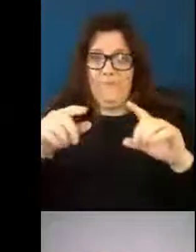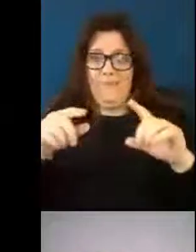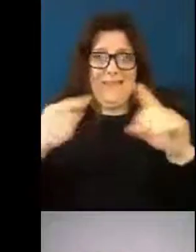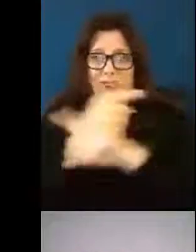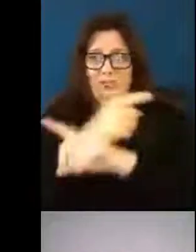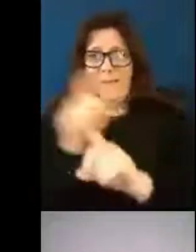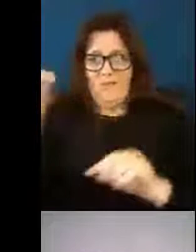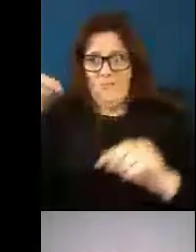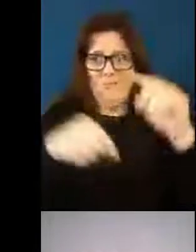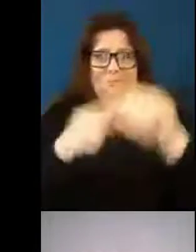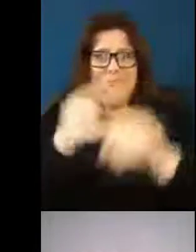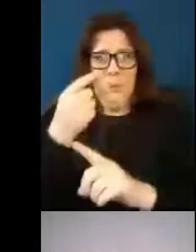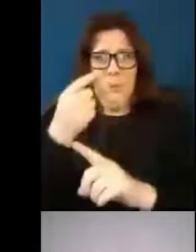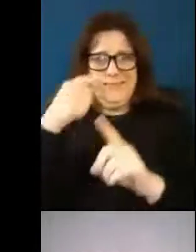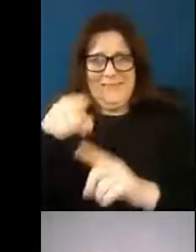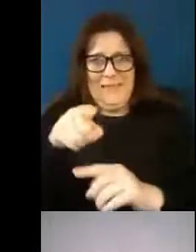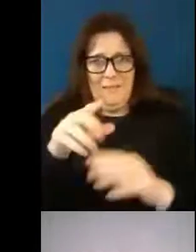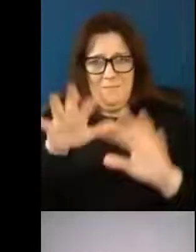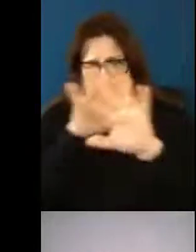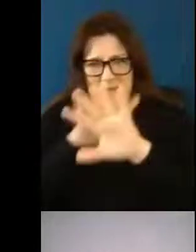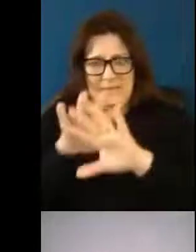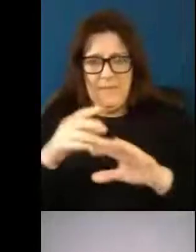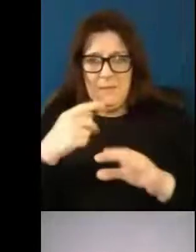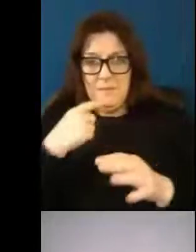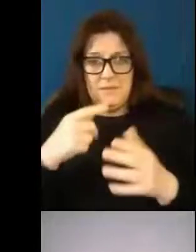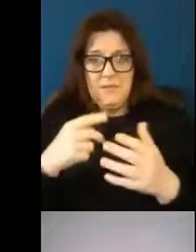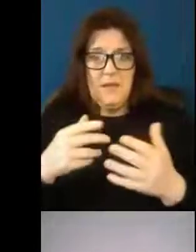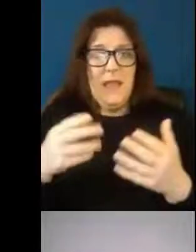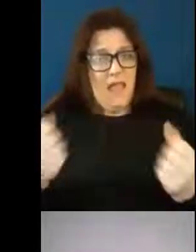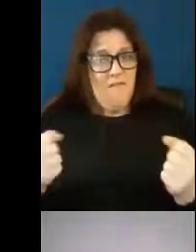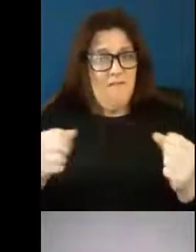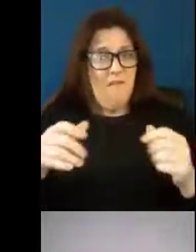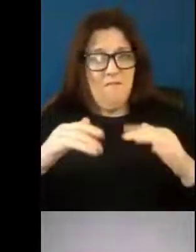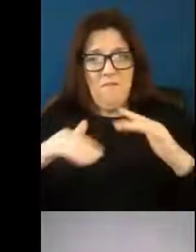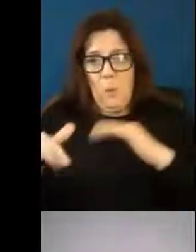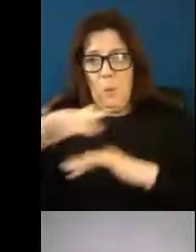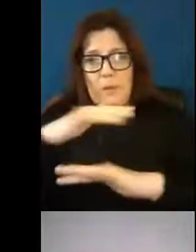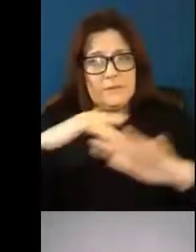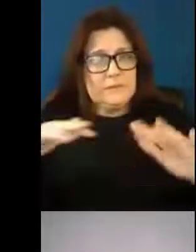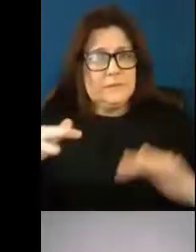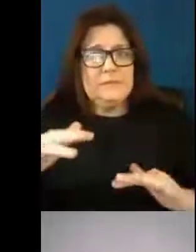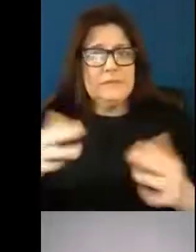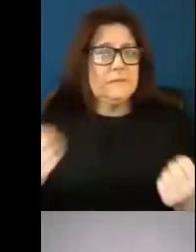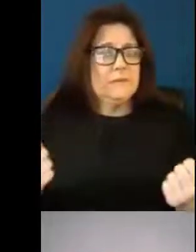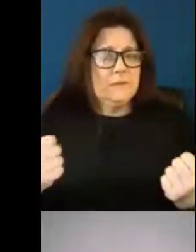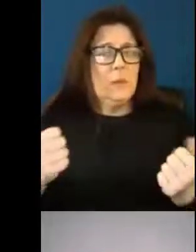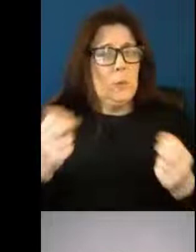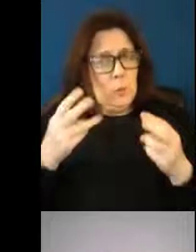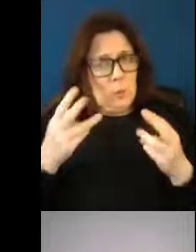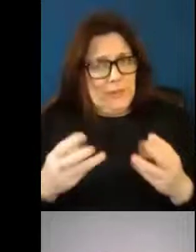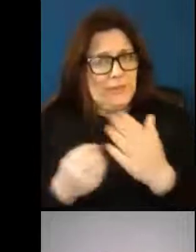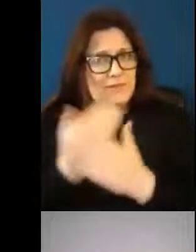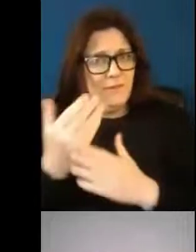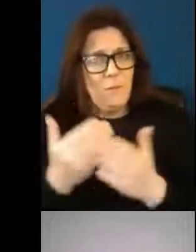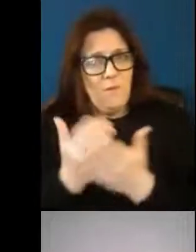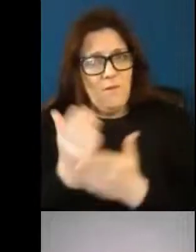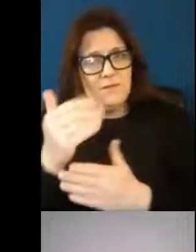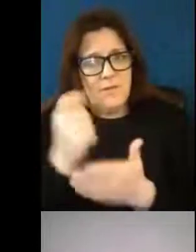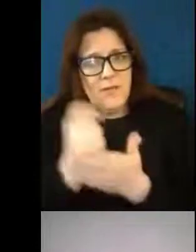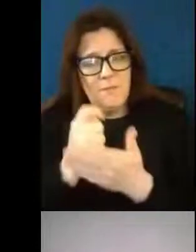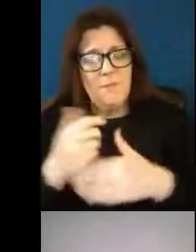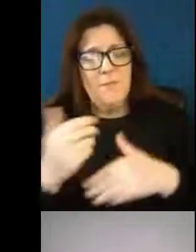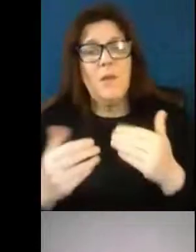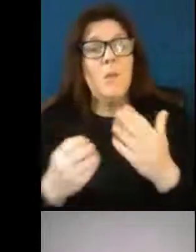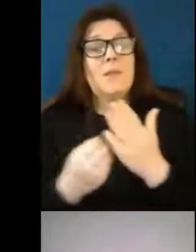interactions that there are fluid and that they will develop over time, and they'll